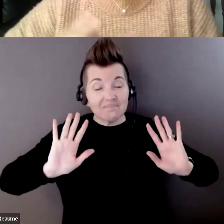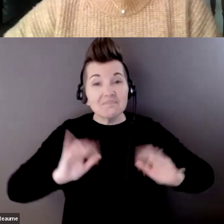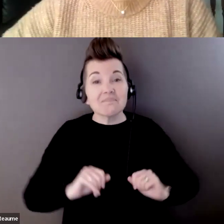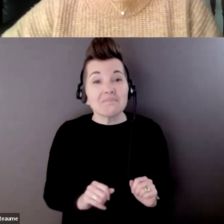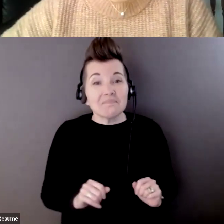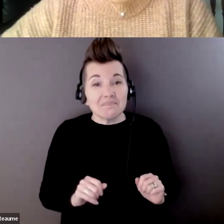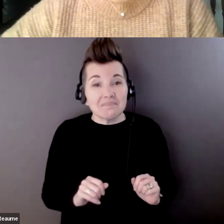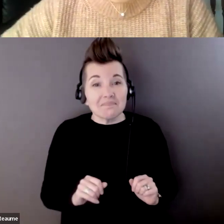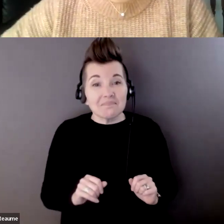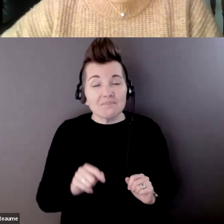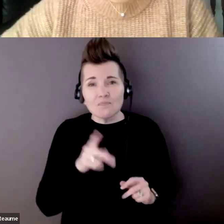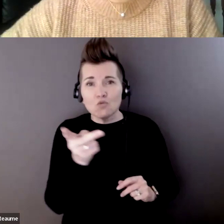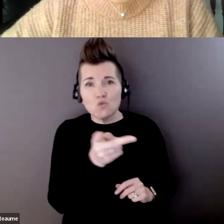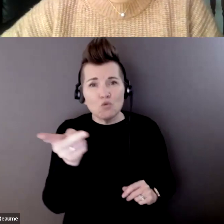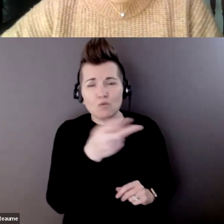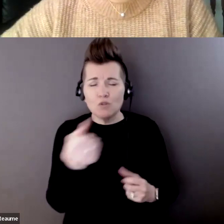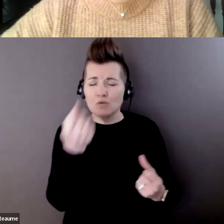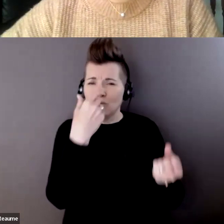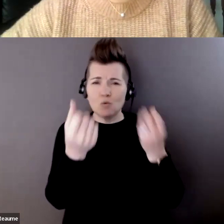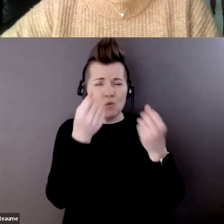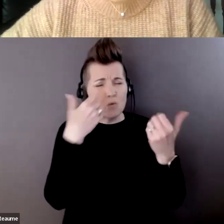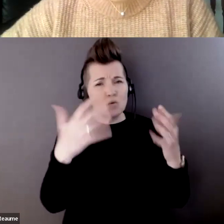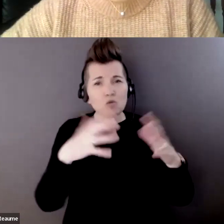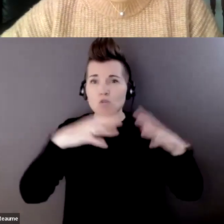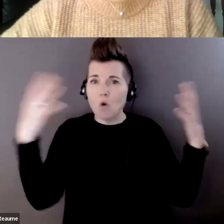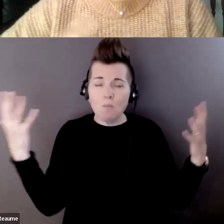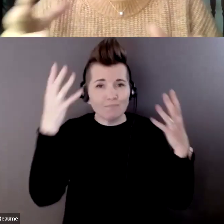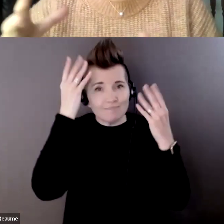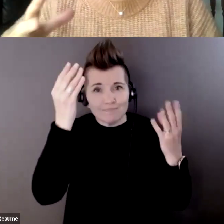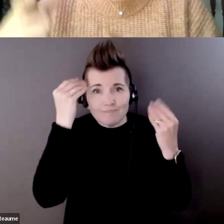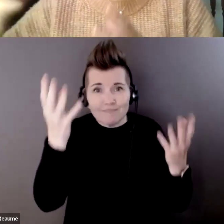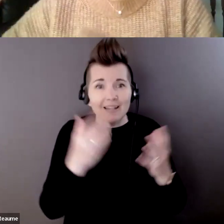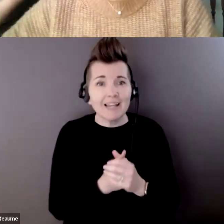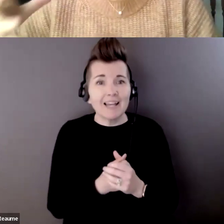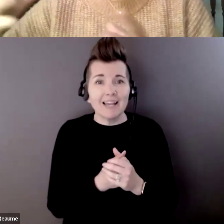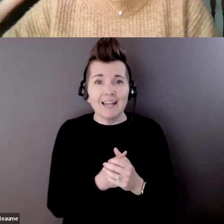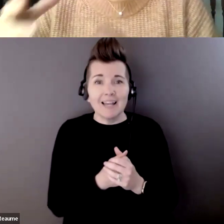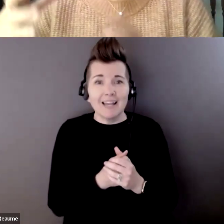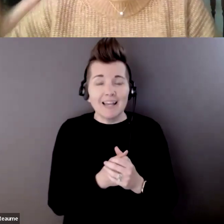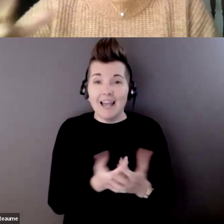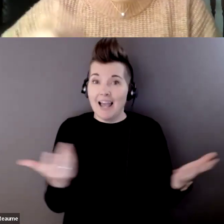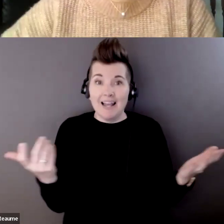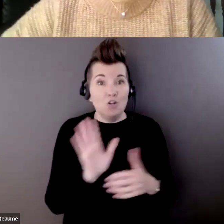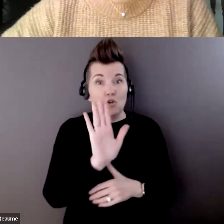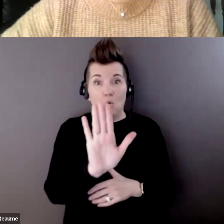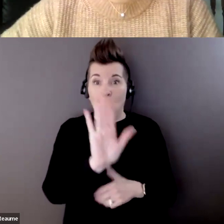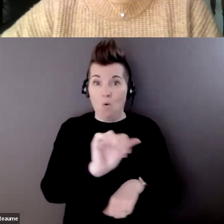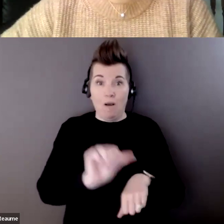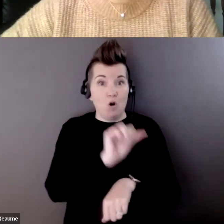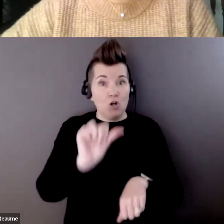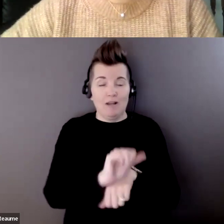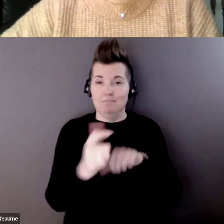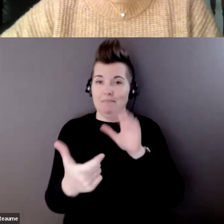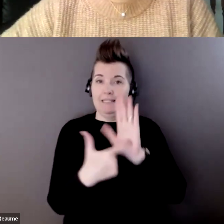offered a wealth of information for everyone to learn, and ideally carbon copy province to province and territory to